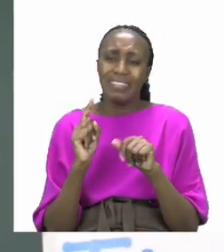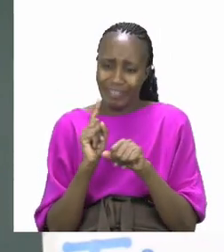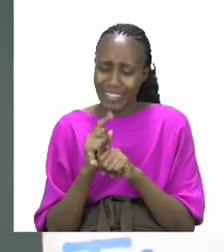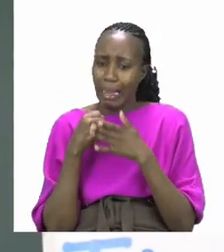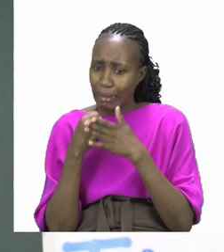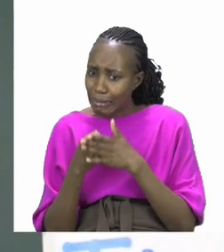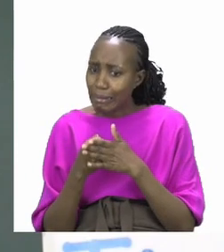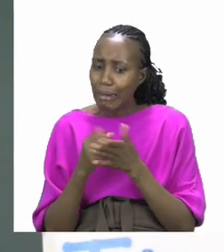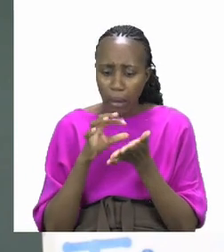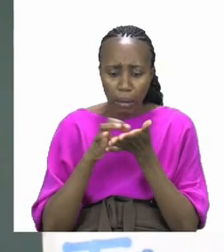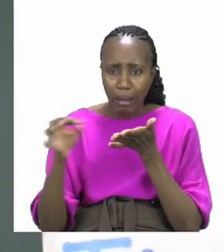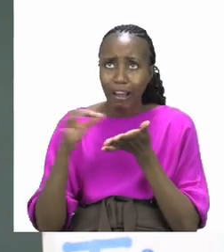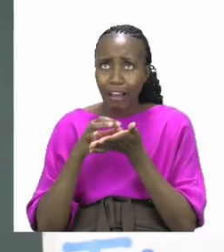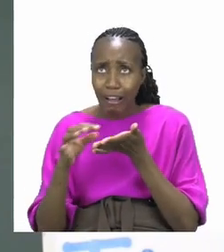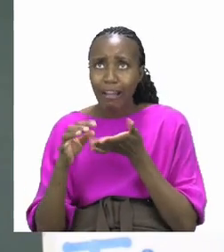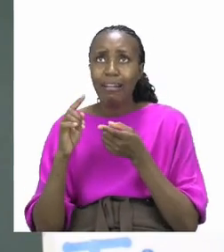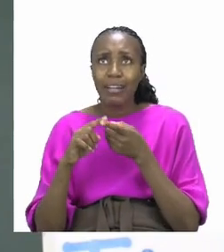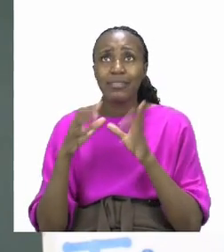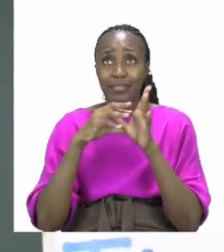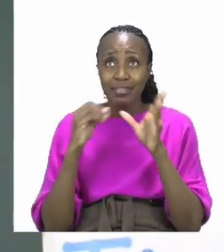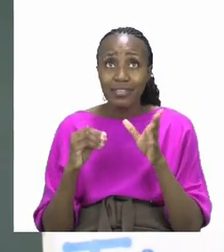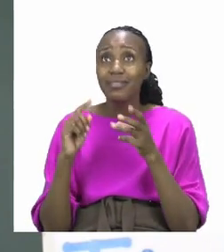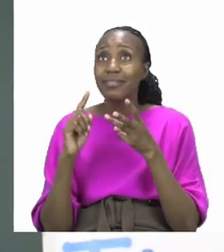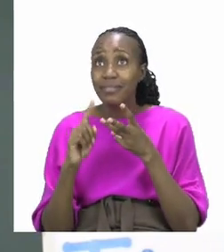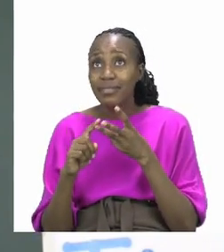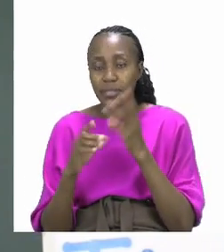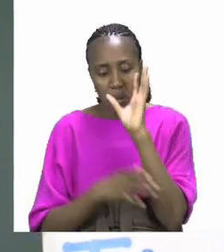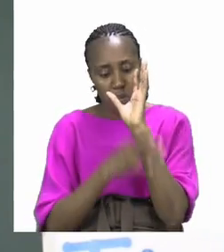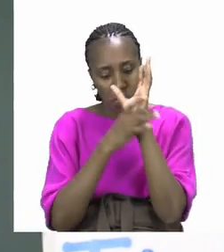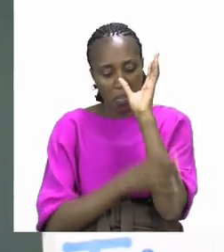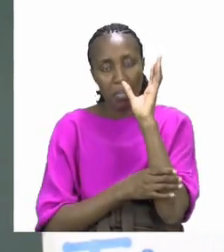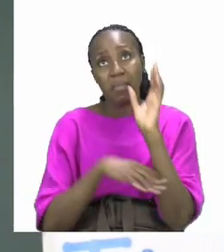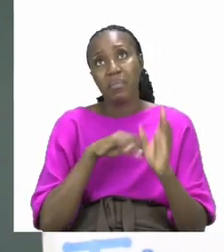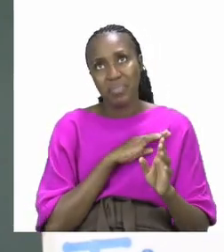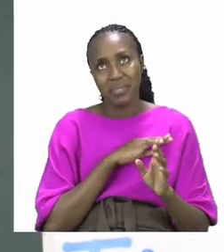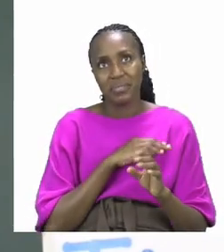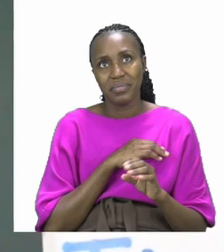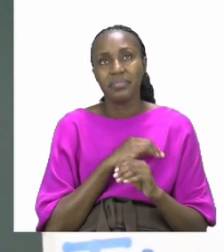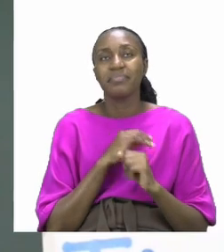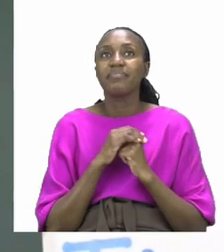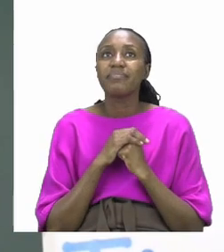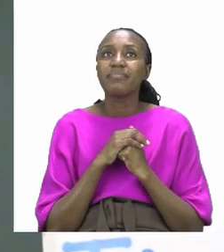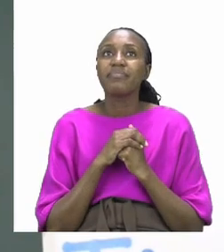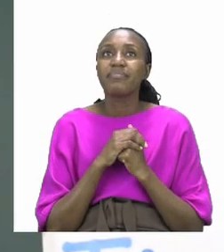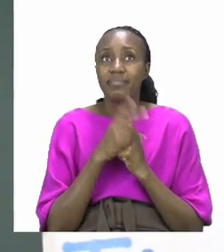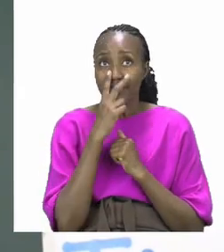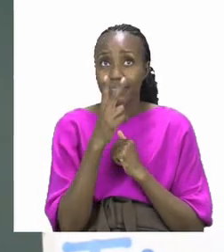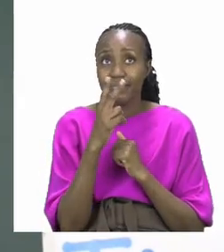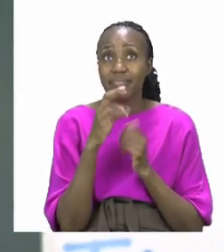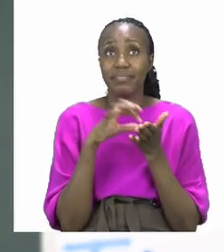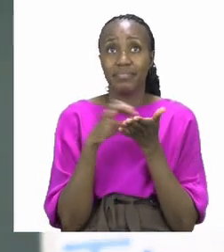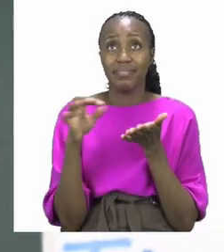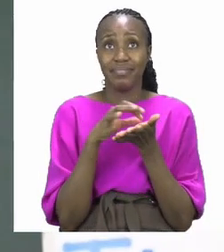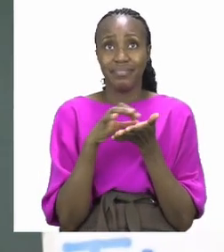hard to find either leaves, seeds, or bark. Now the seeds that I have put here are